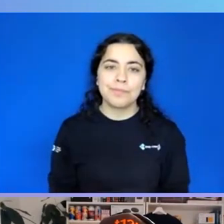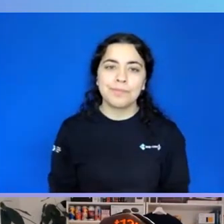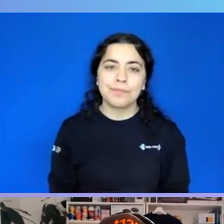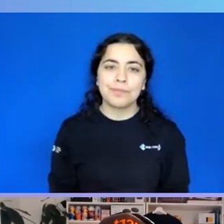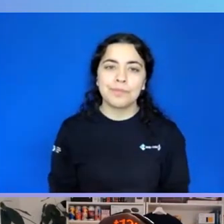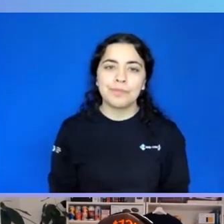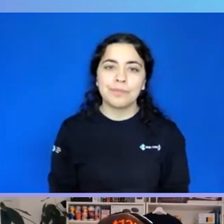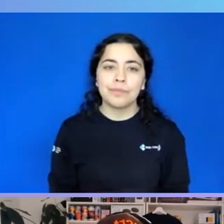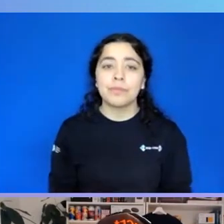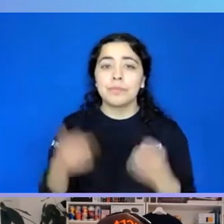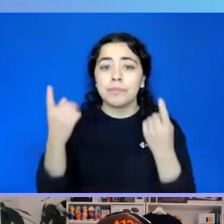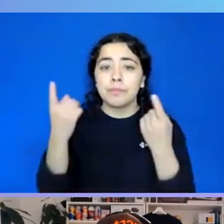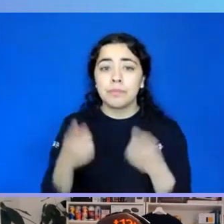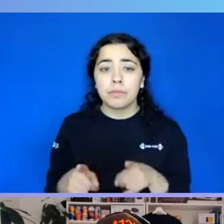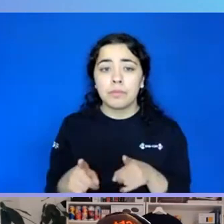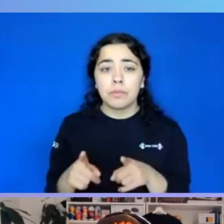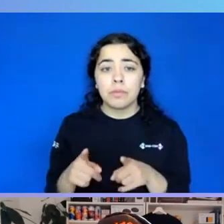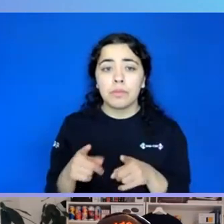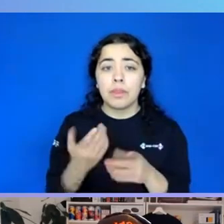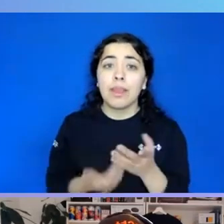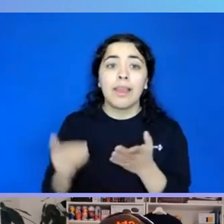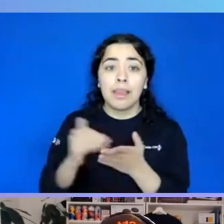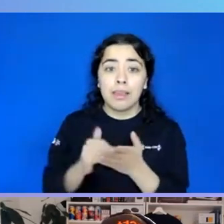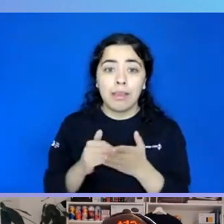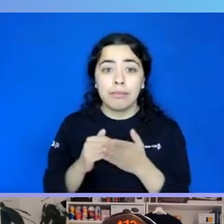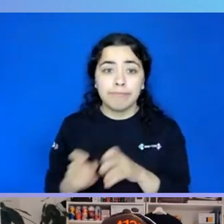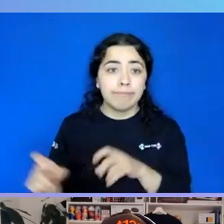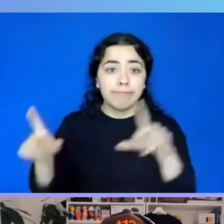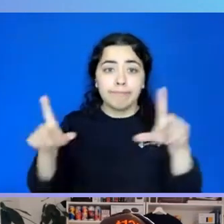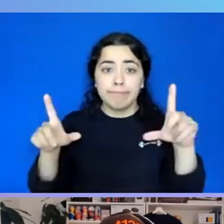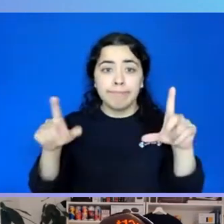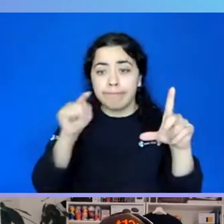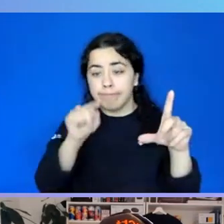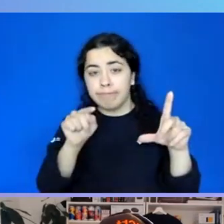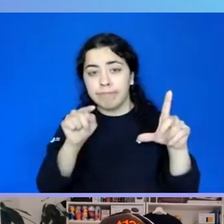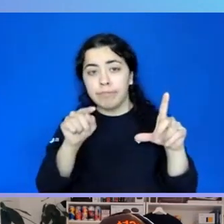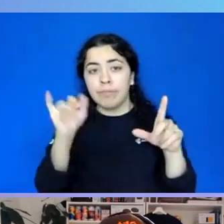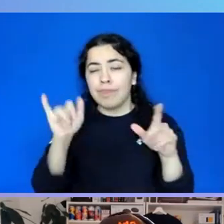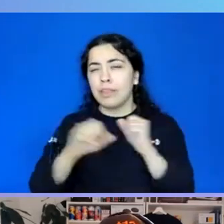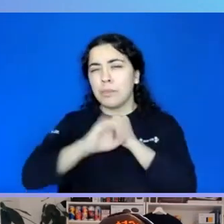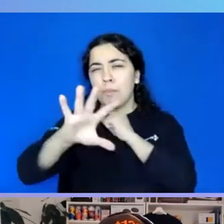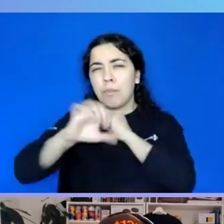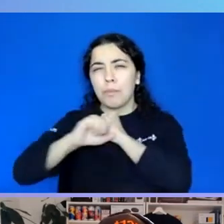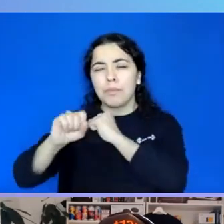And then we have Kronans Apotek again with a marketing email.